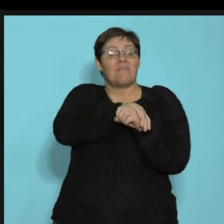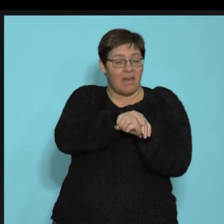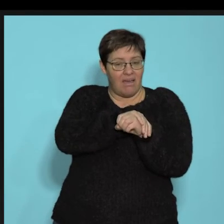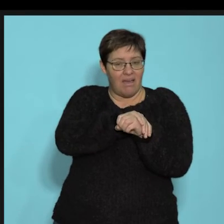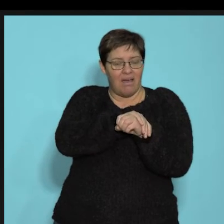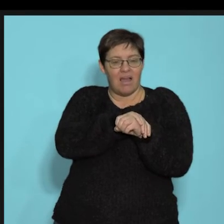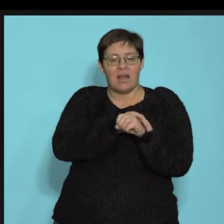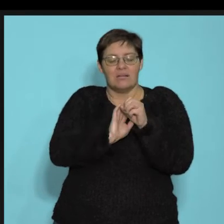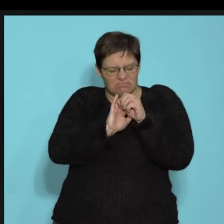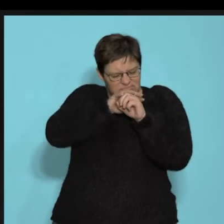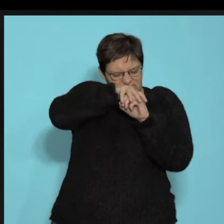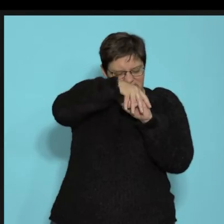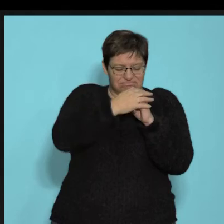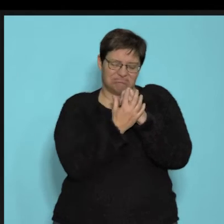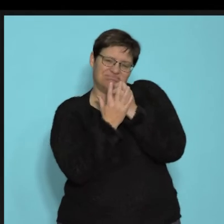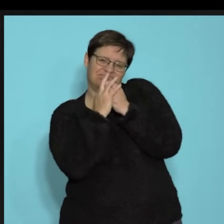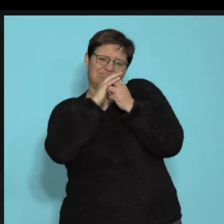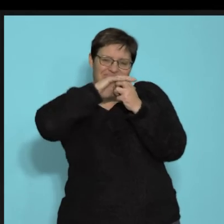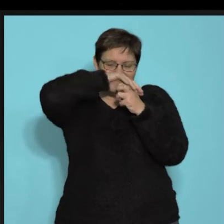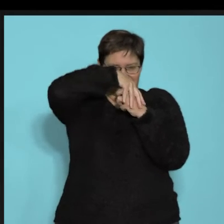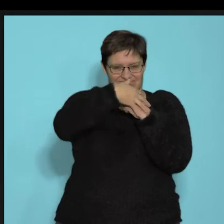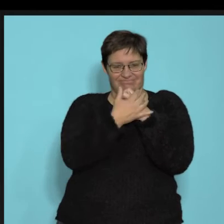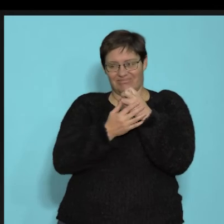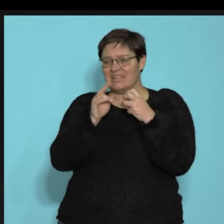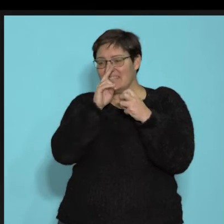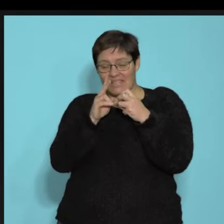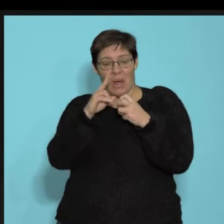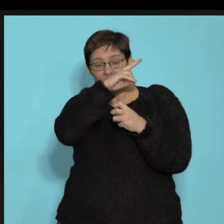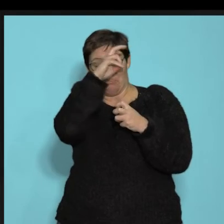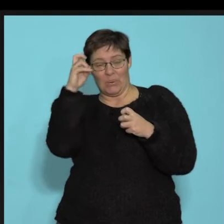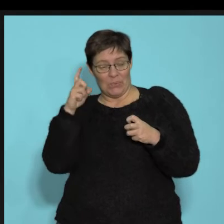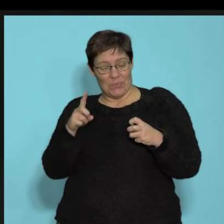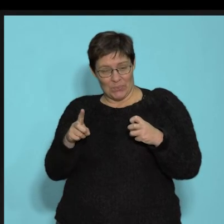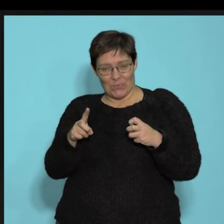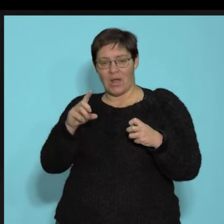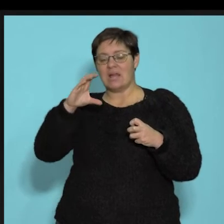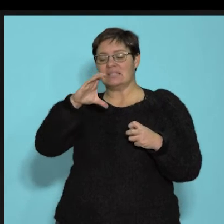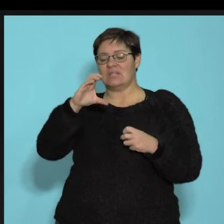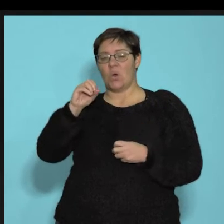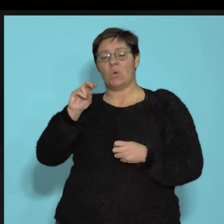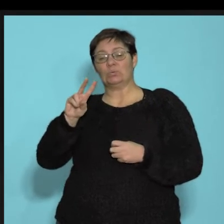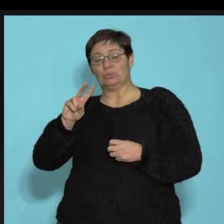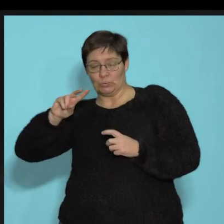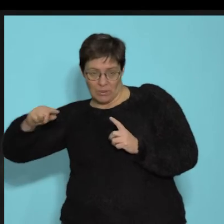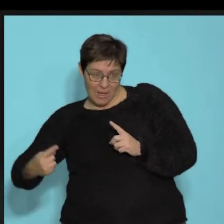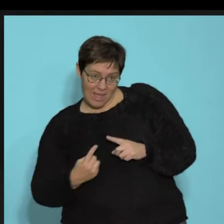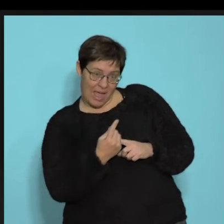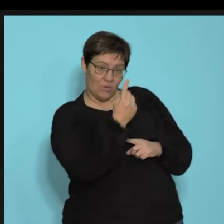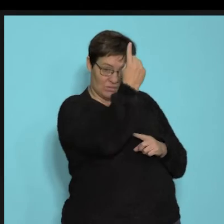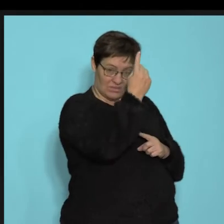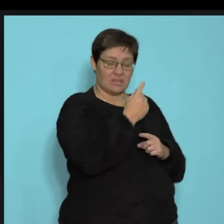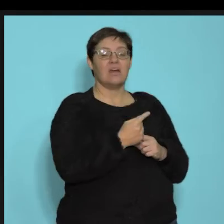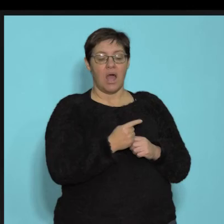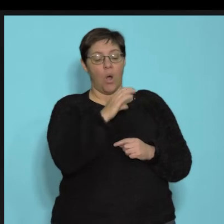by millions of tiny capillaries. And what can you see? The blue ones, they are bringing deoxygenated blood